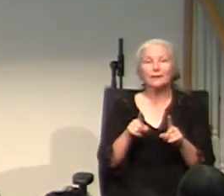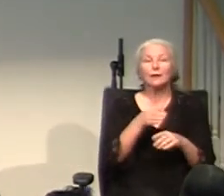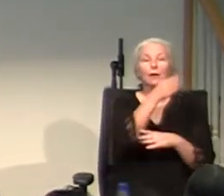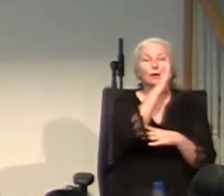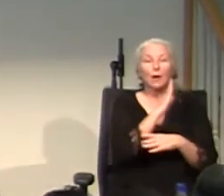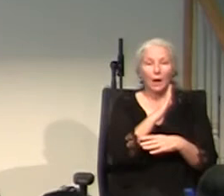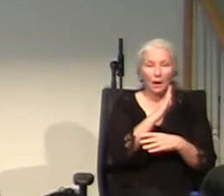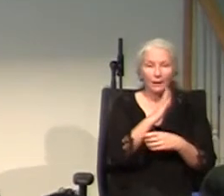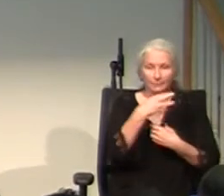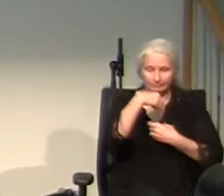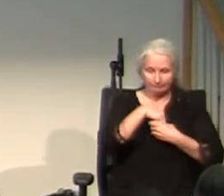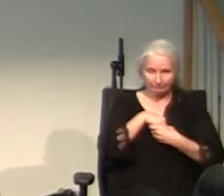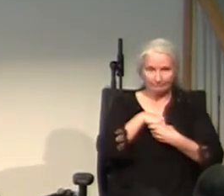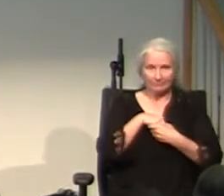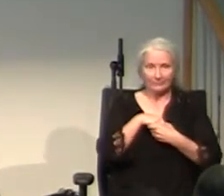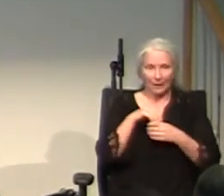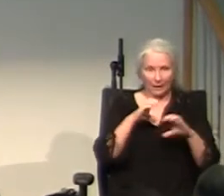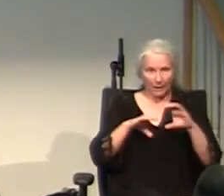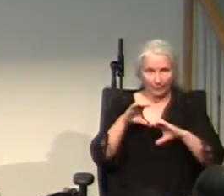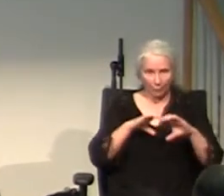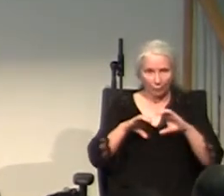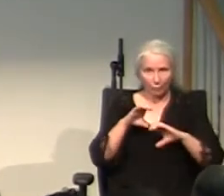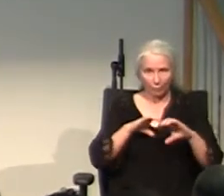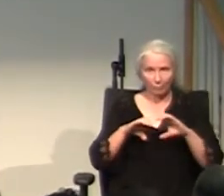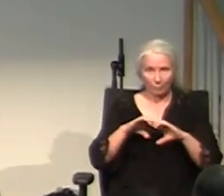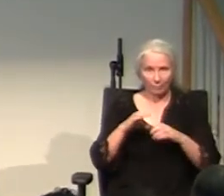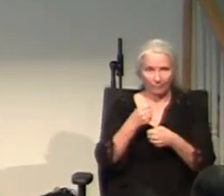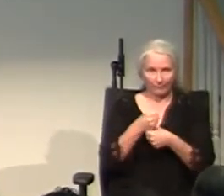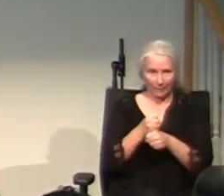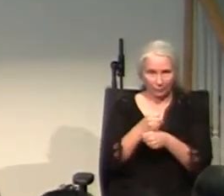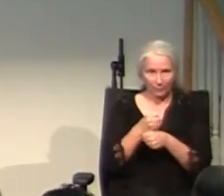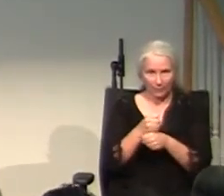if you please, another cell that puts out,